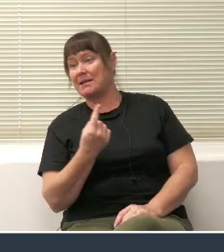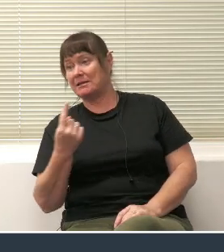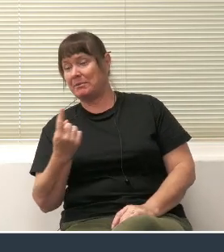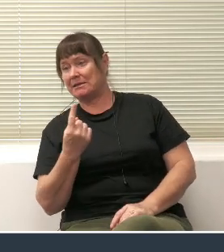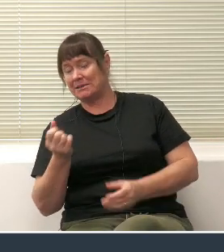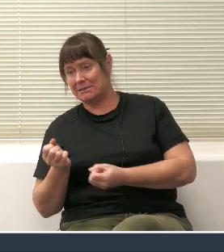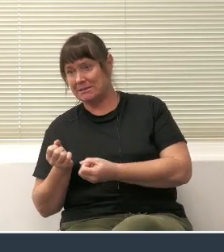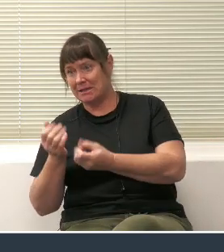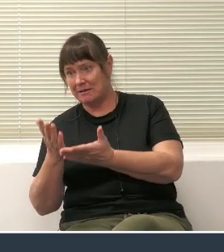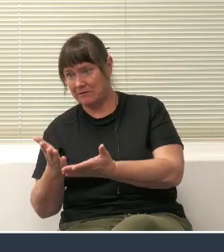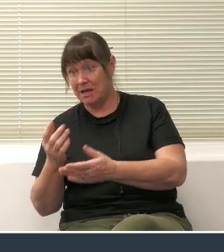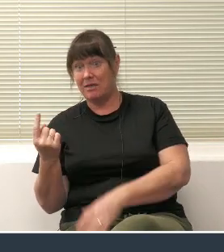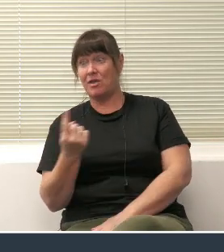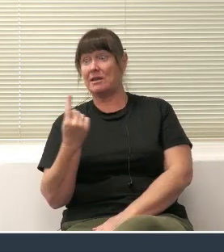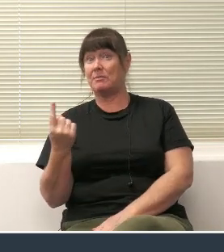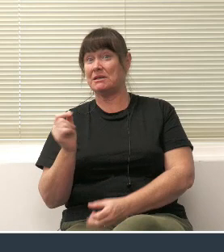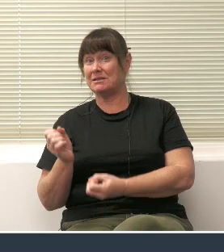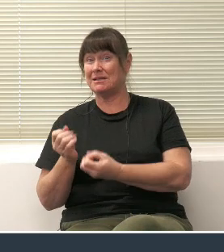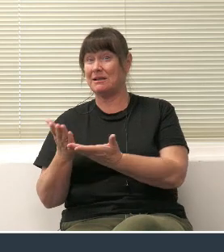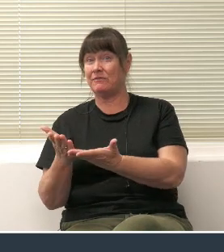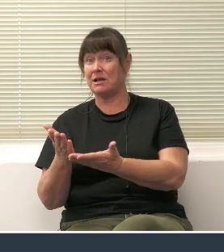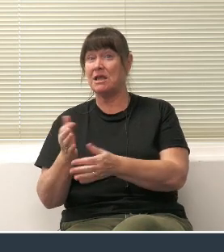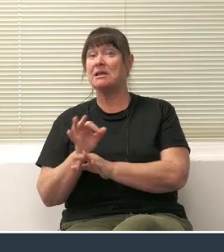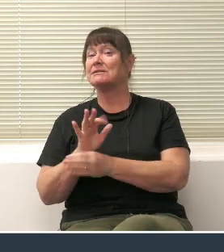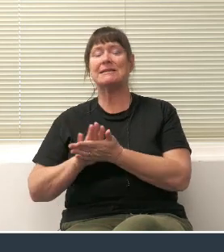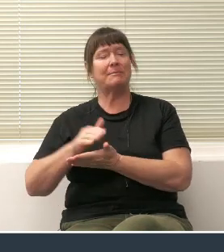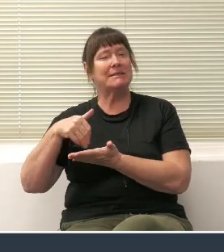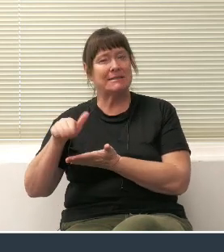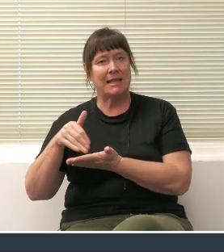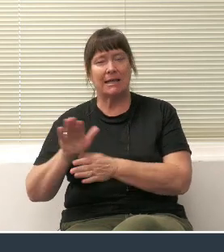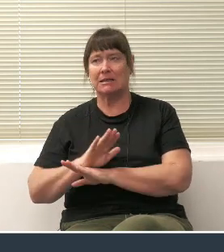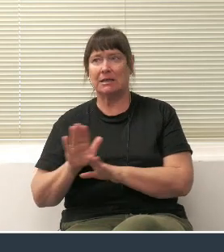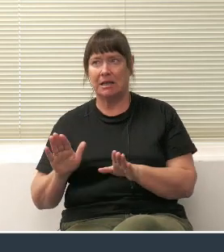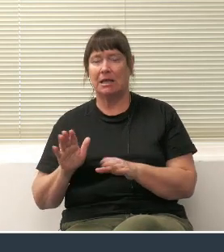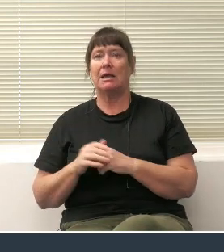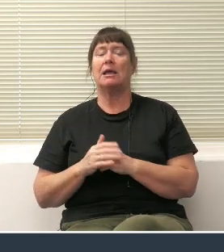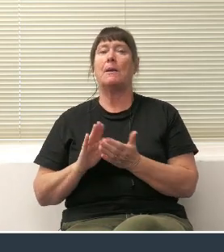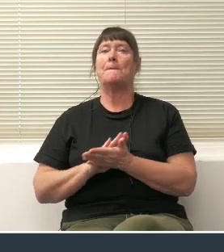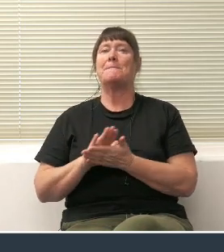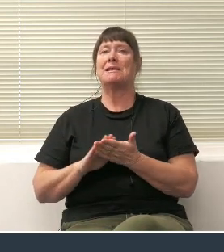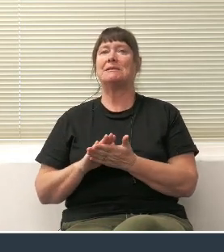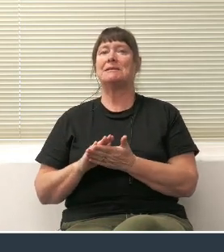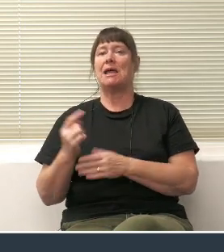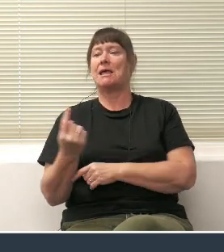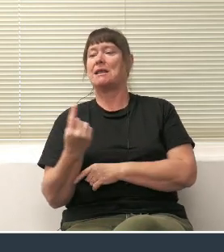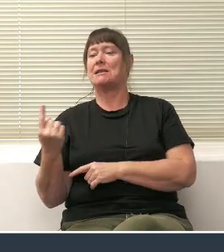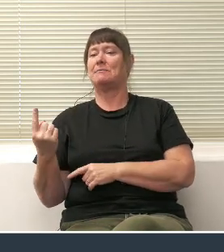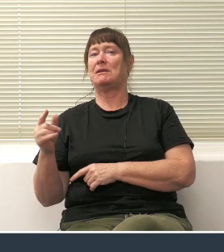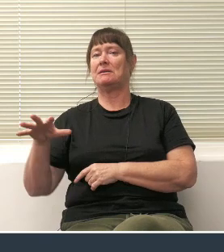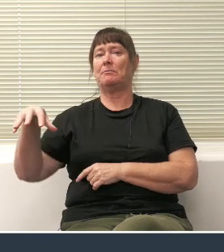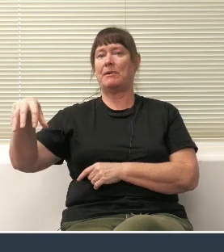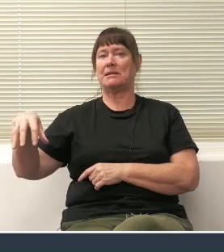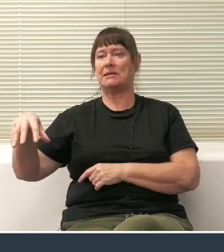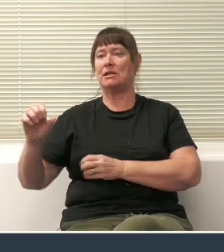delivery. So it's not, so that independent delivery is not around selling the assets, it's around allowing an independent party